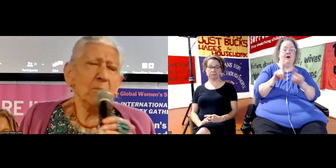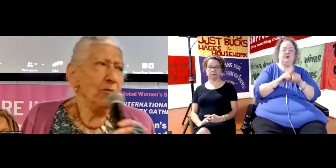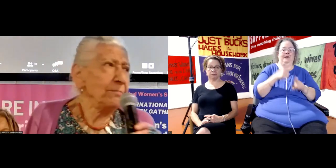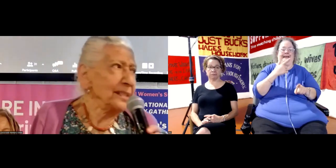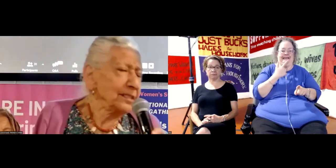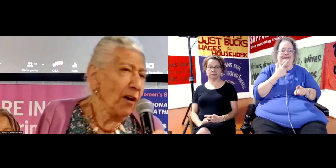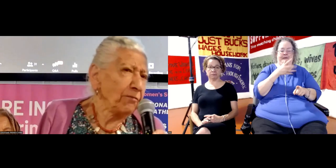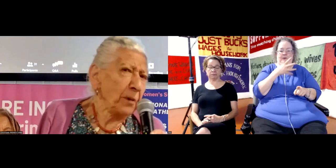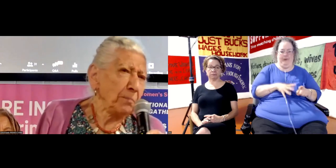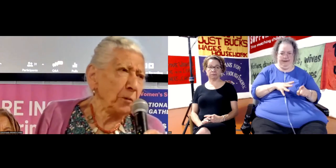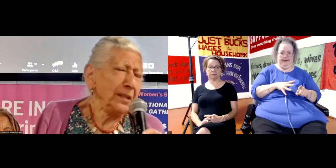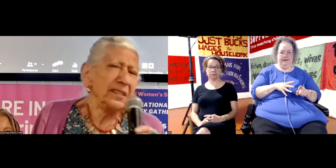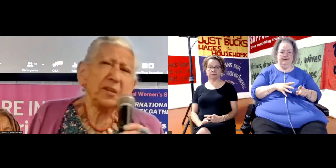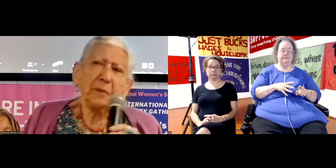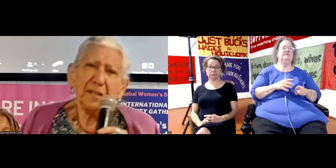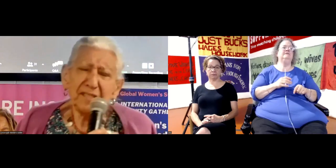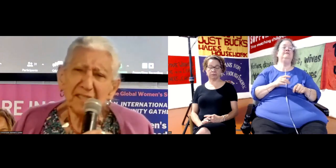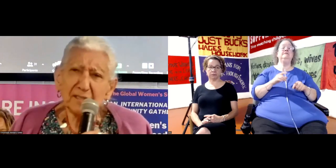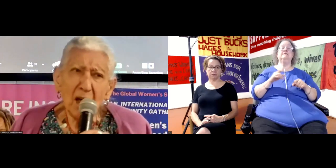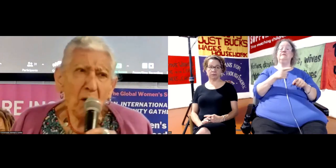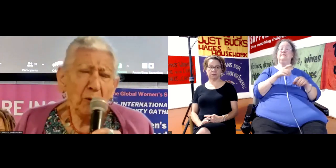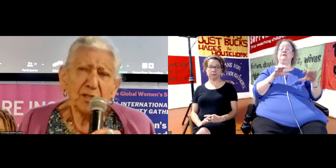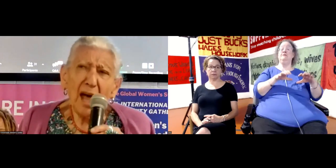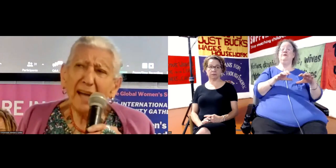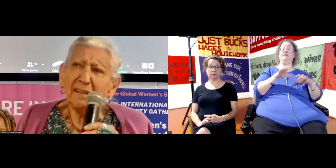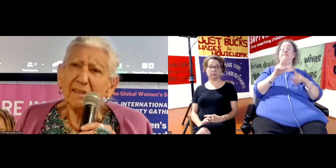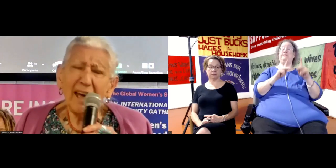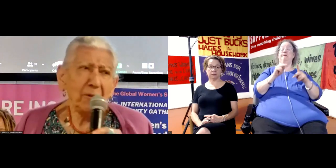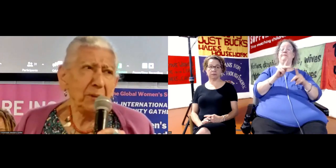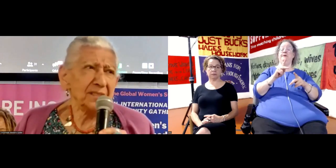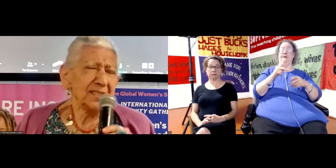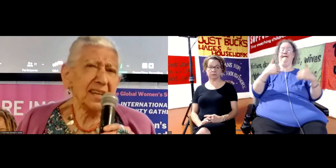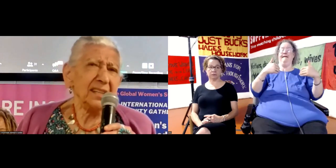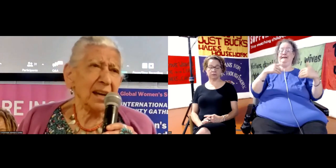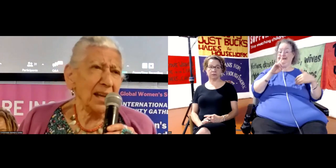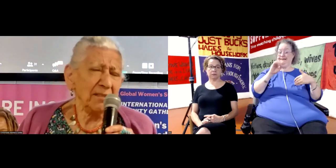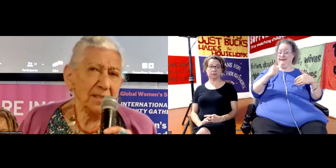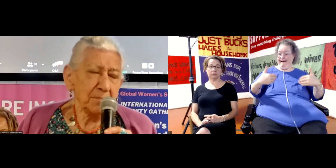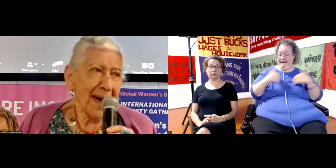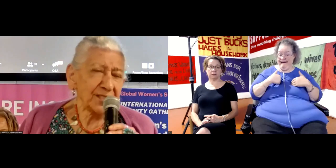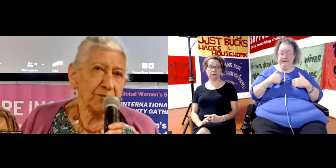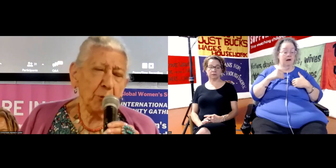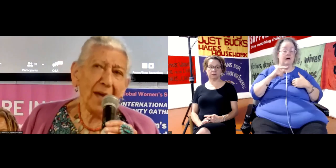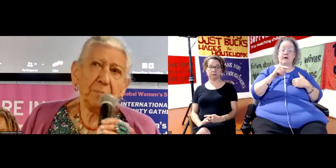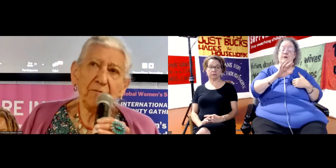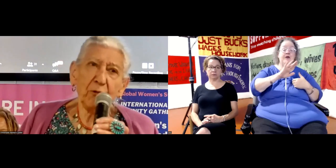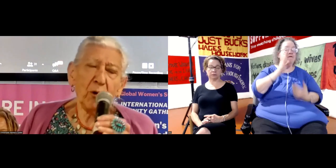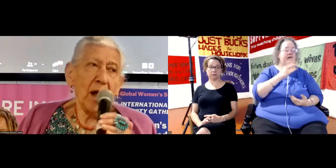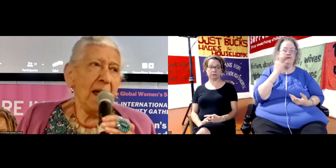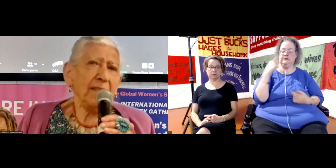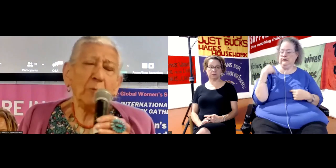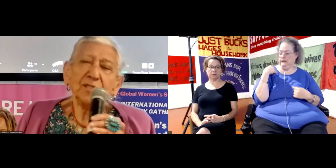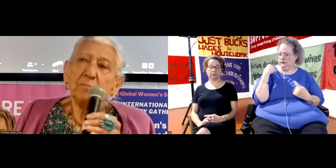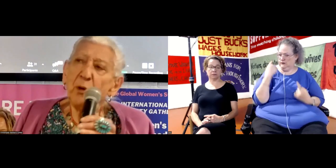a movement of people with disabilities, which had never been seen in this massive way